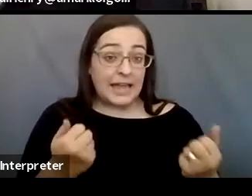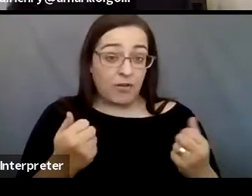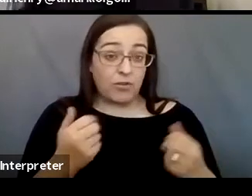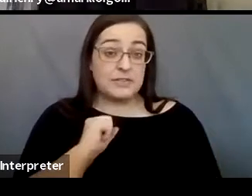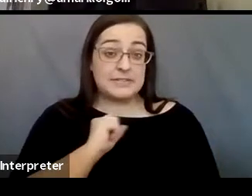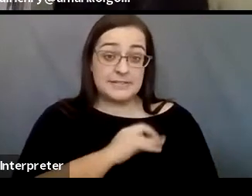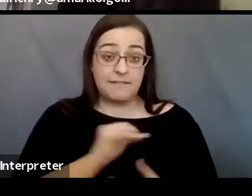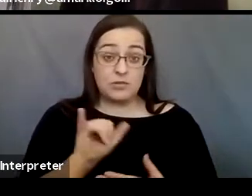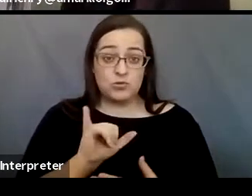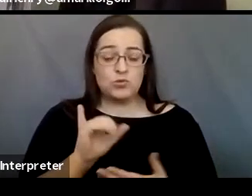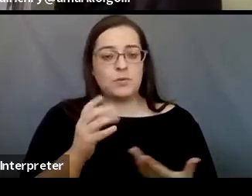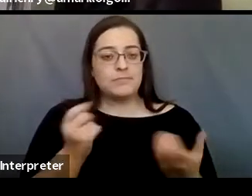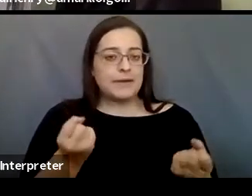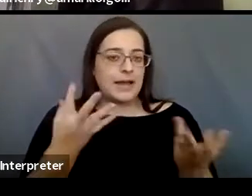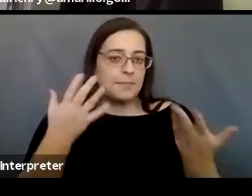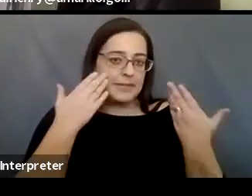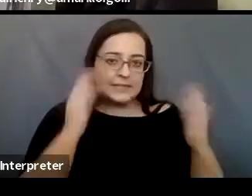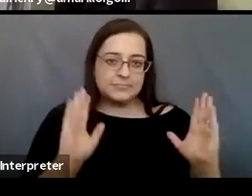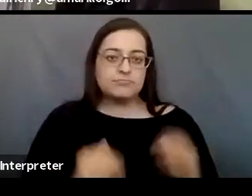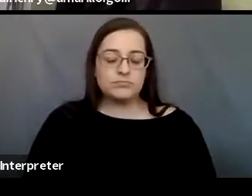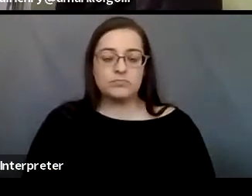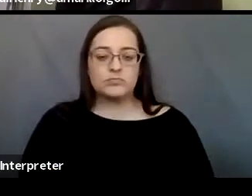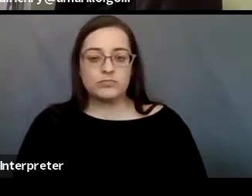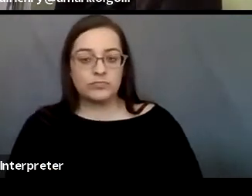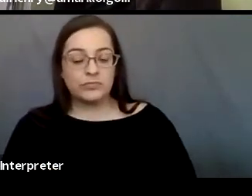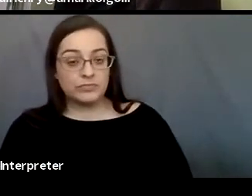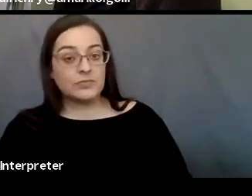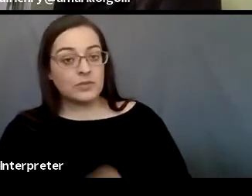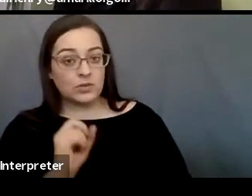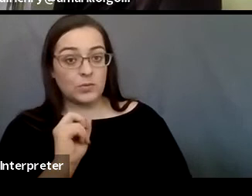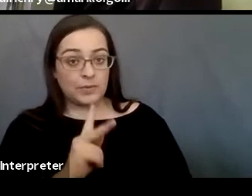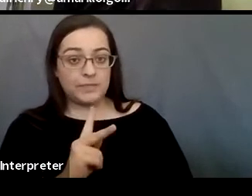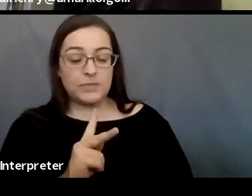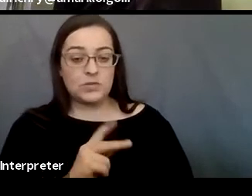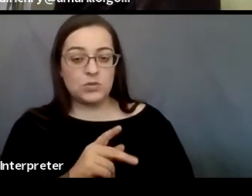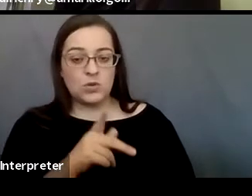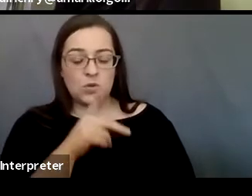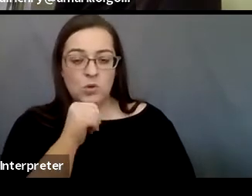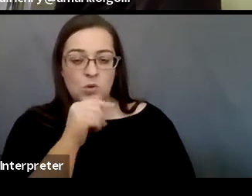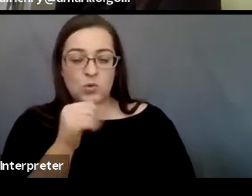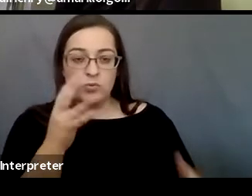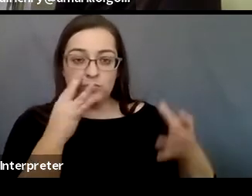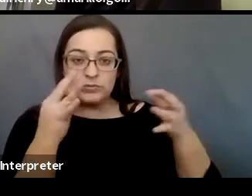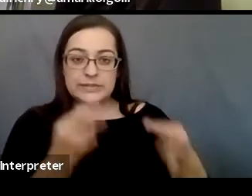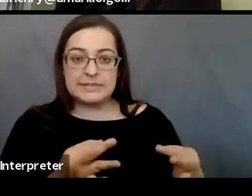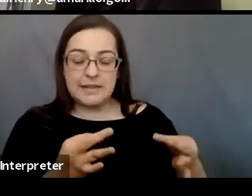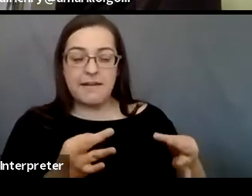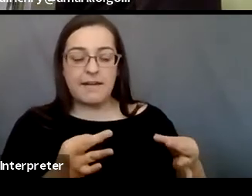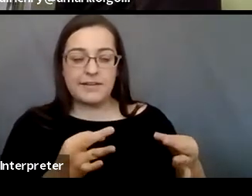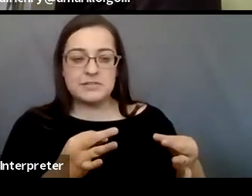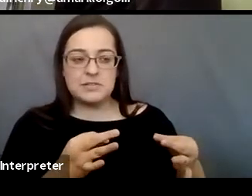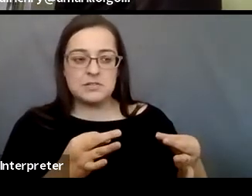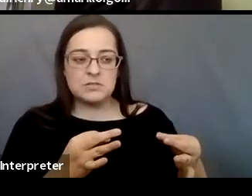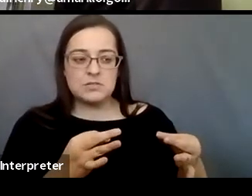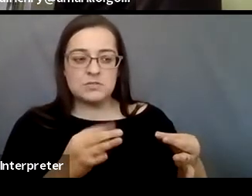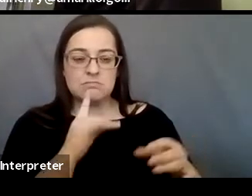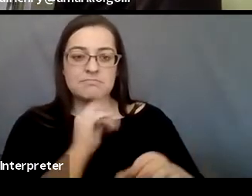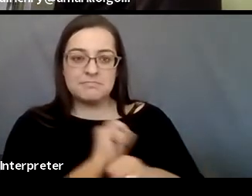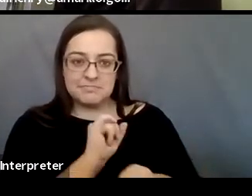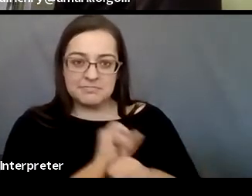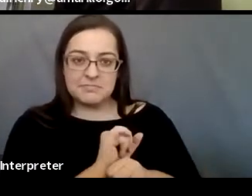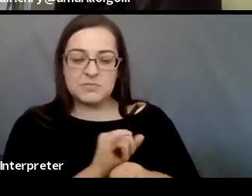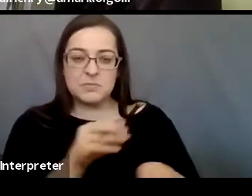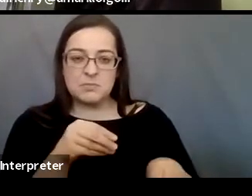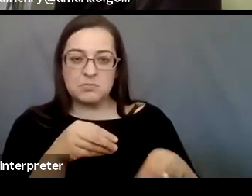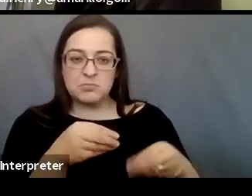many. Okay. And who will make the decision about who actually